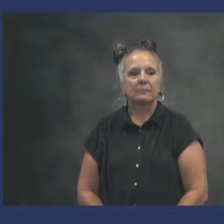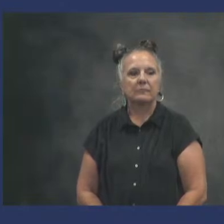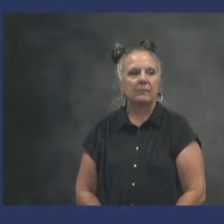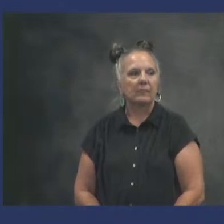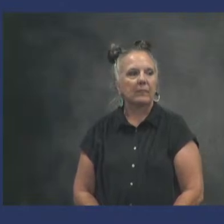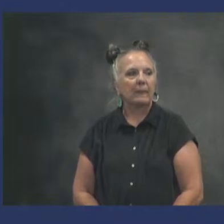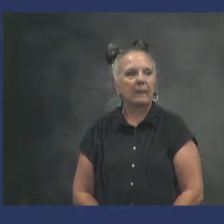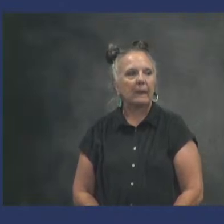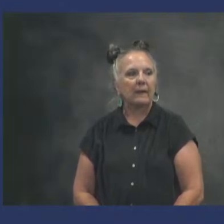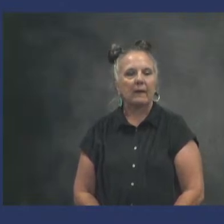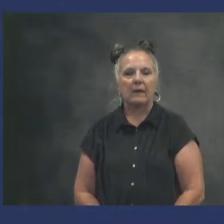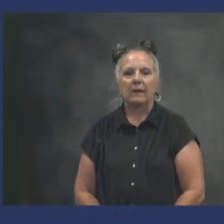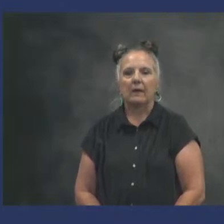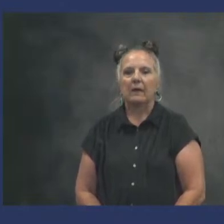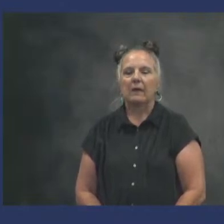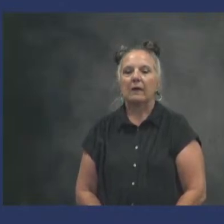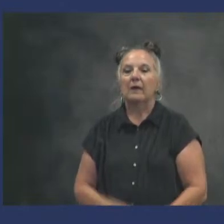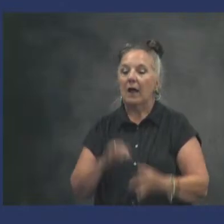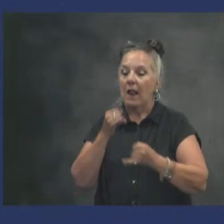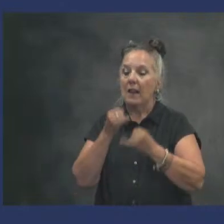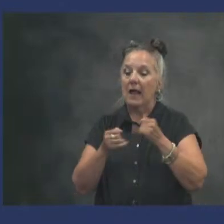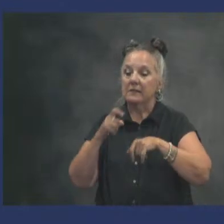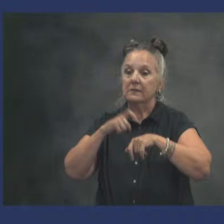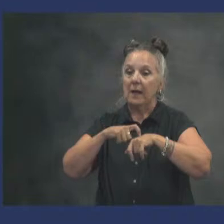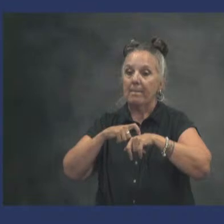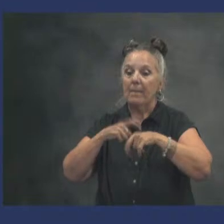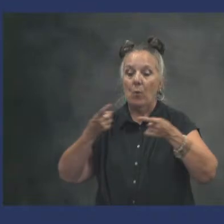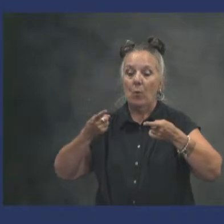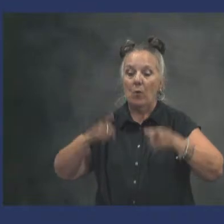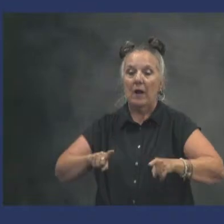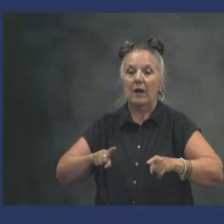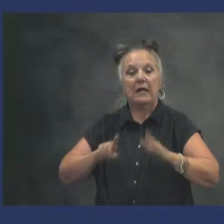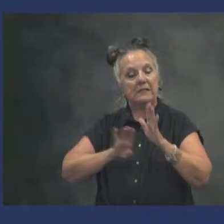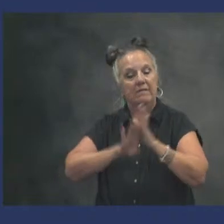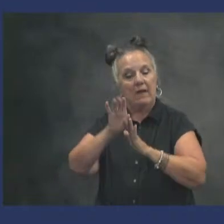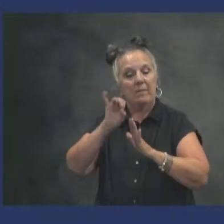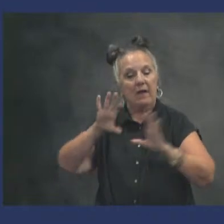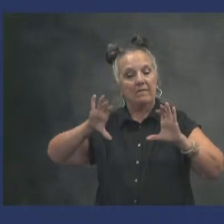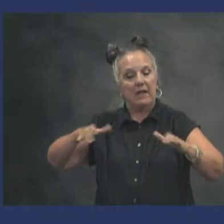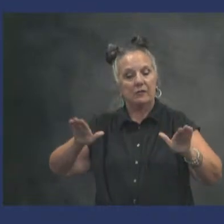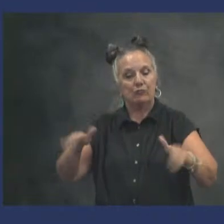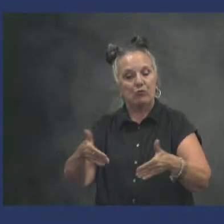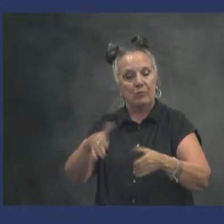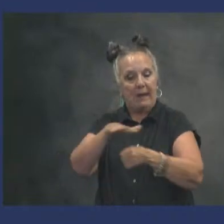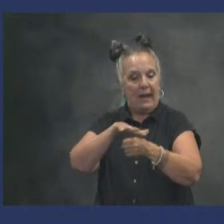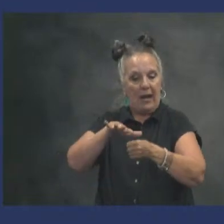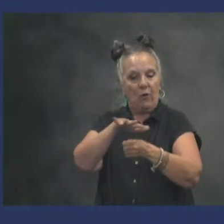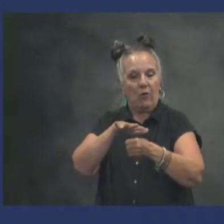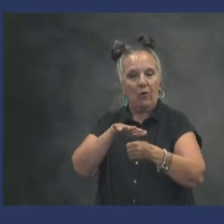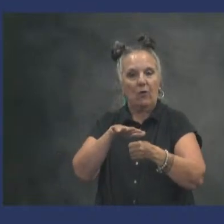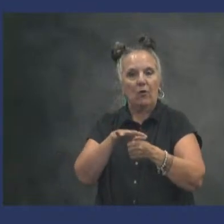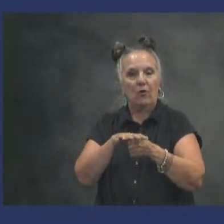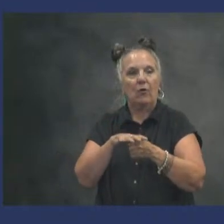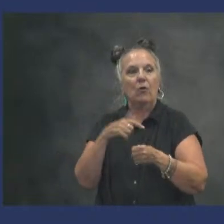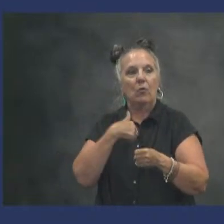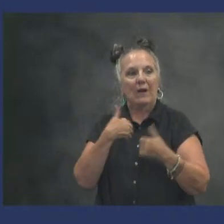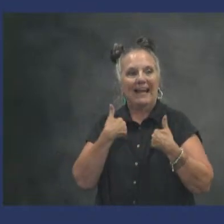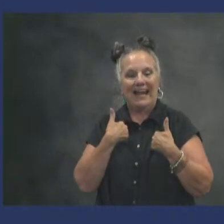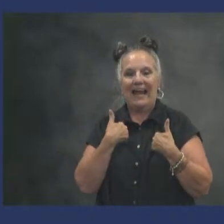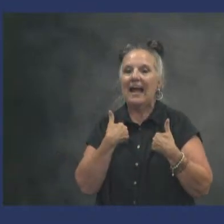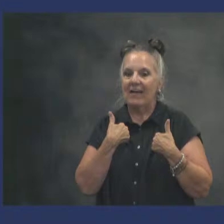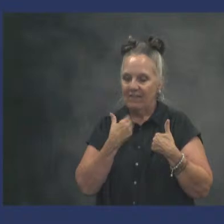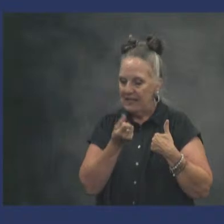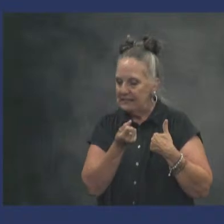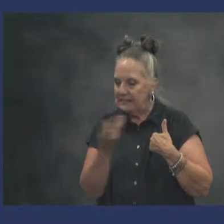Another aspect that has evolved from the last time is the development of the classroom areas. And we have several distinct